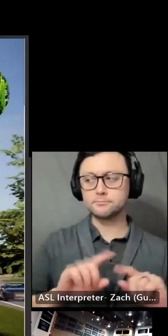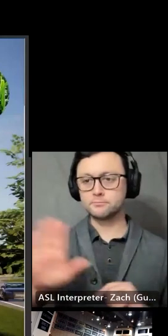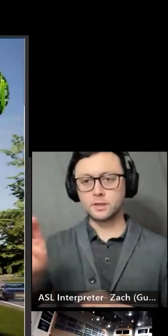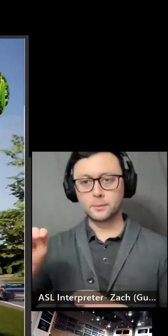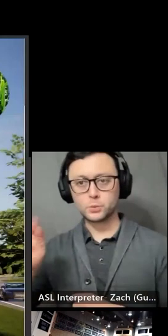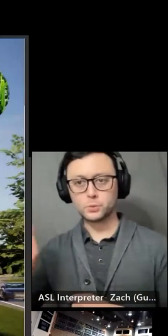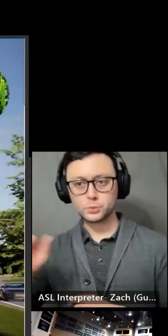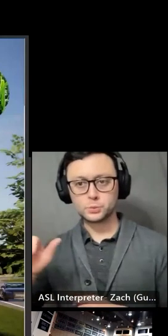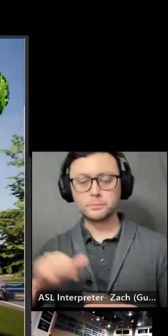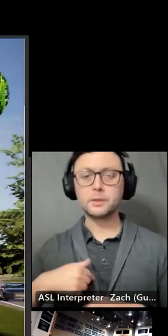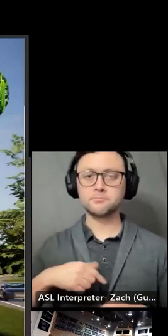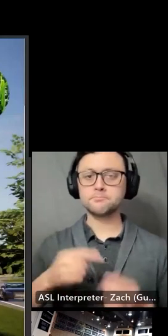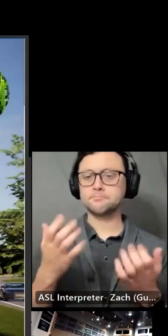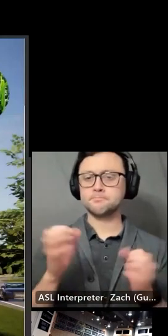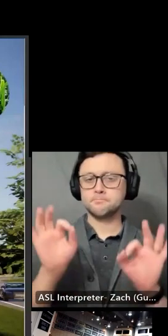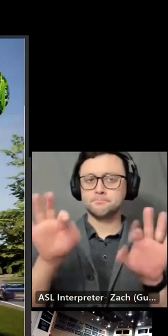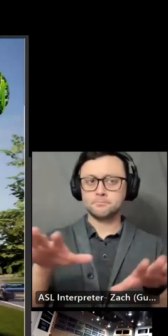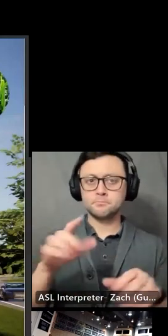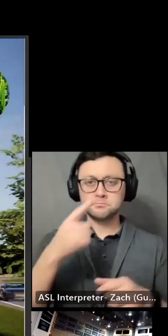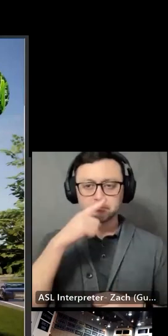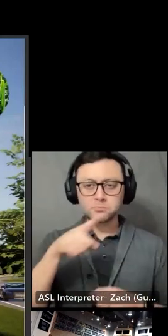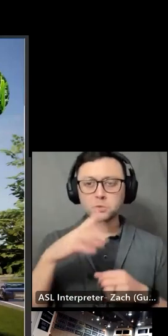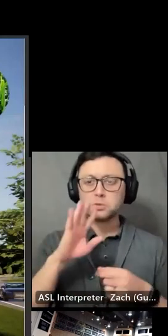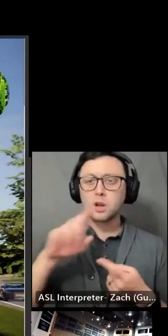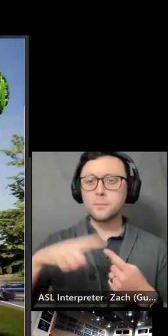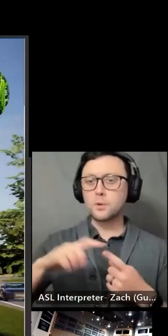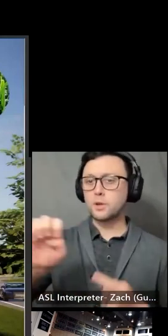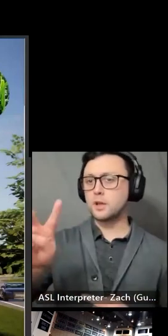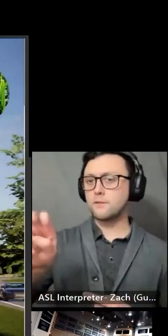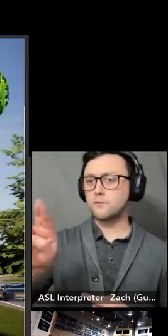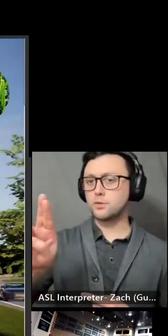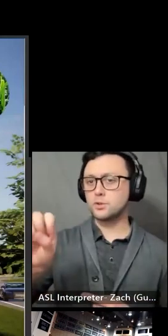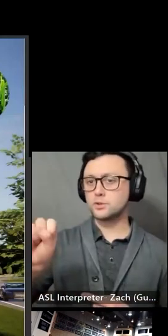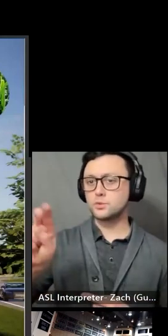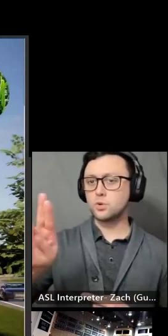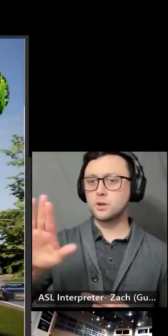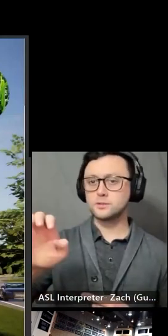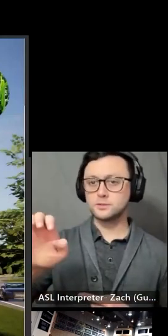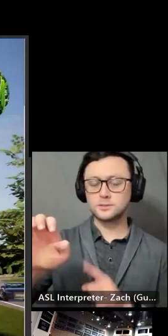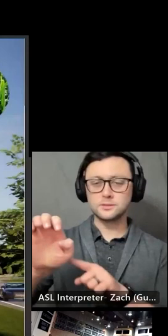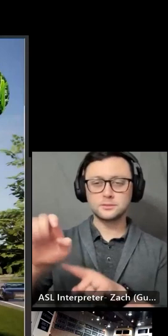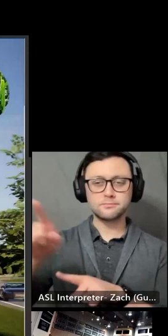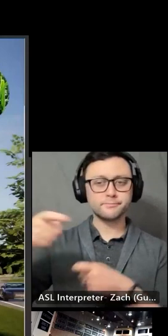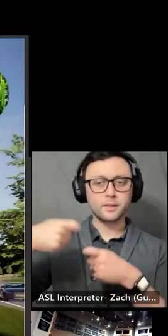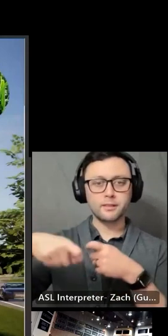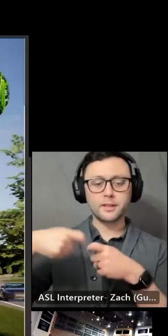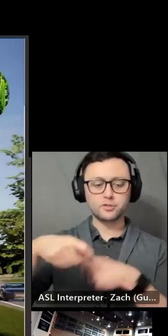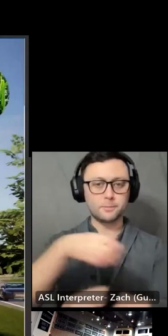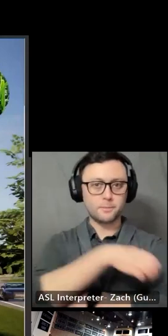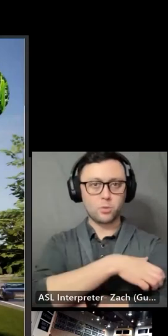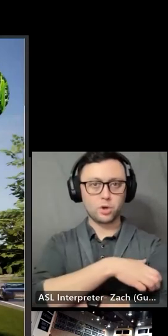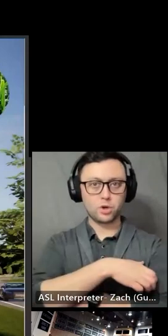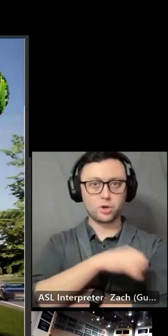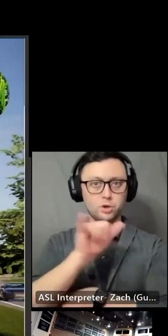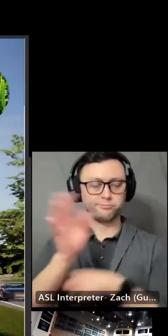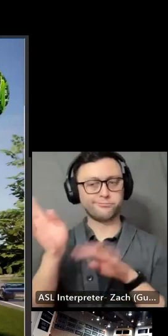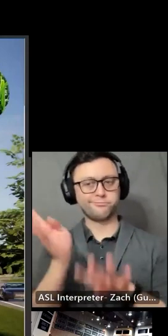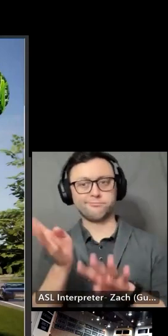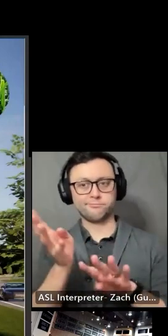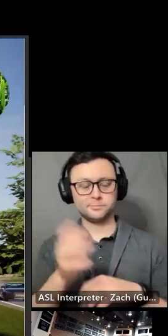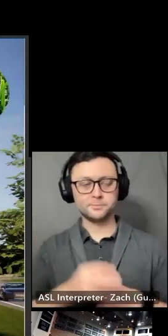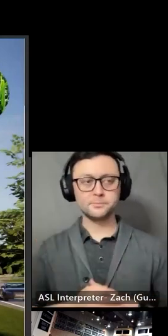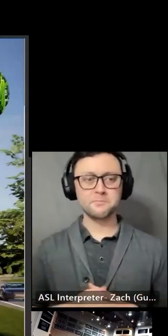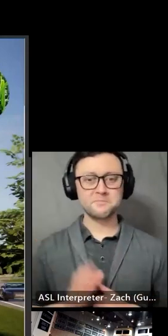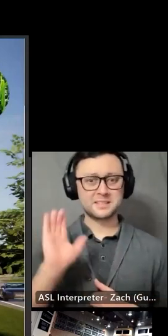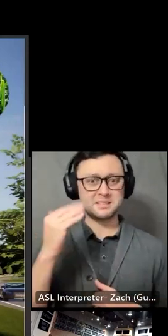you could talk a little bit more about Eversource and the electric power that's coming in. It seems